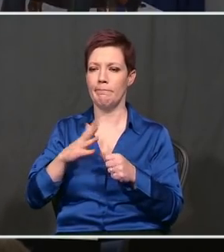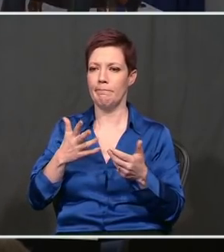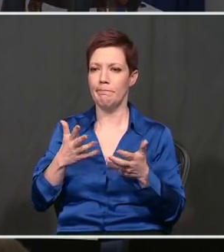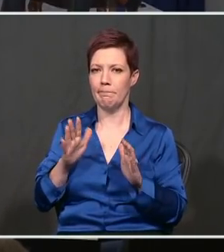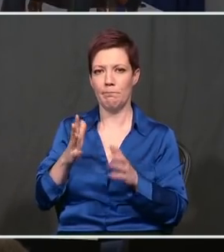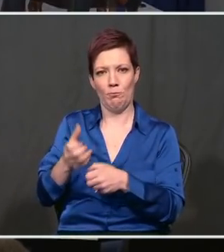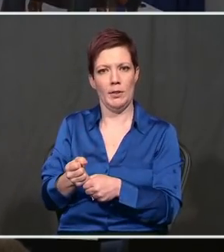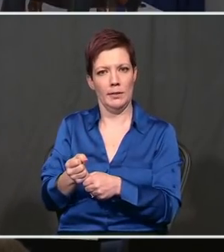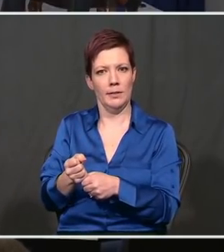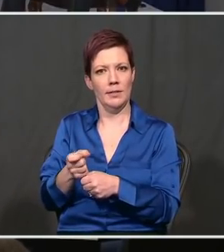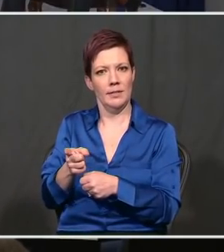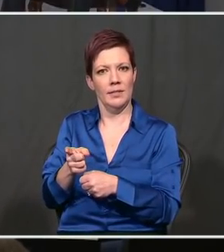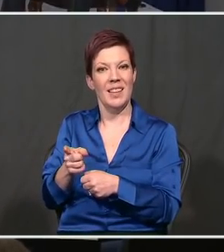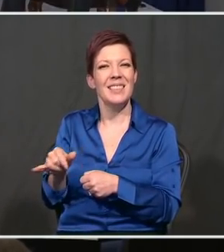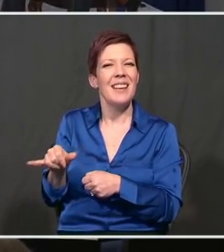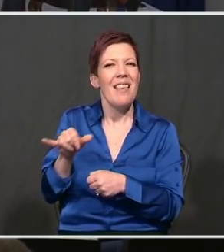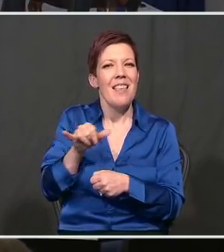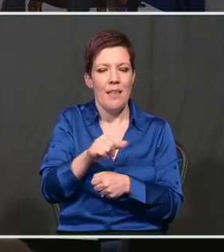question.